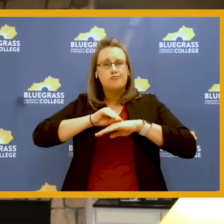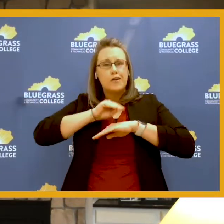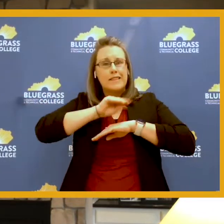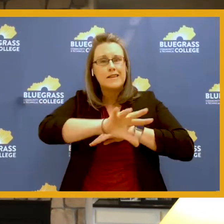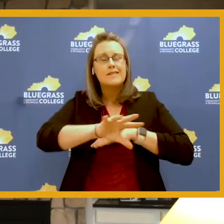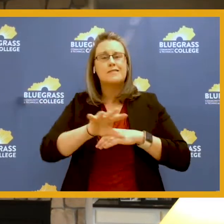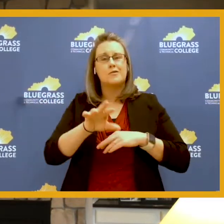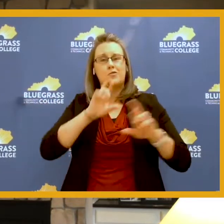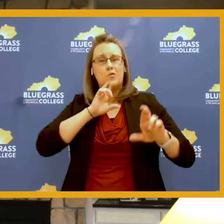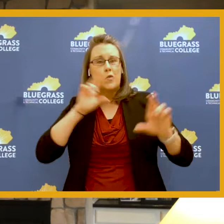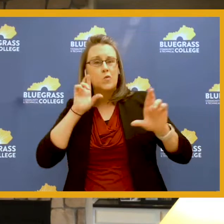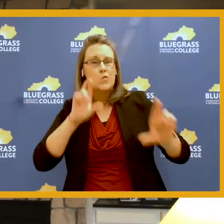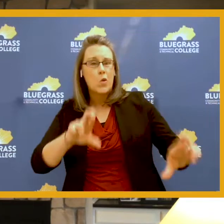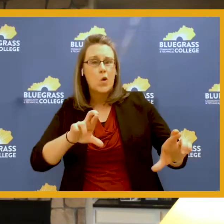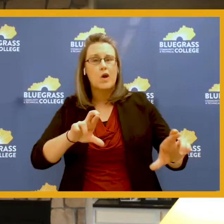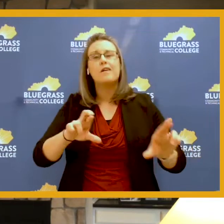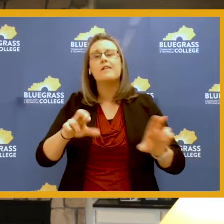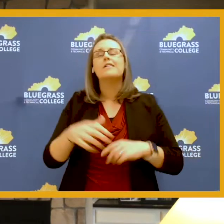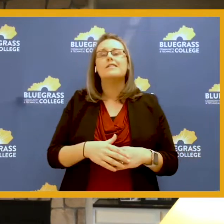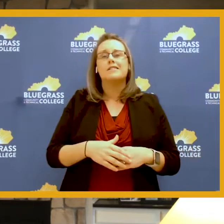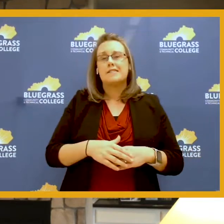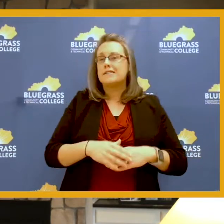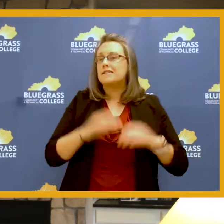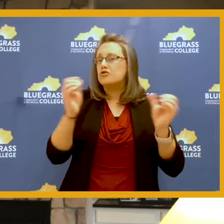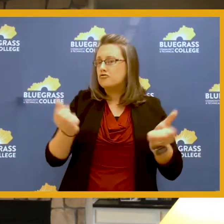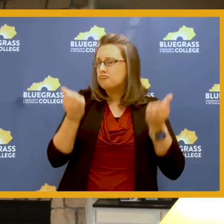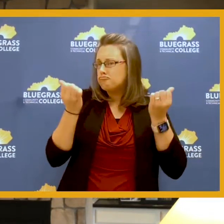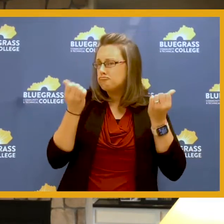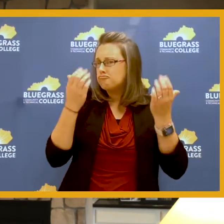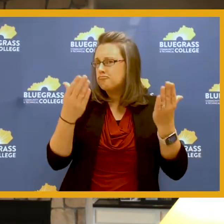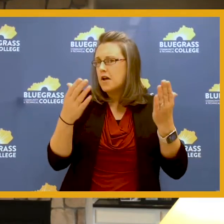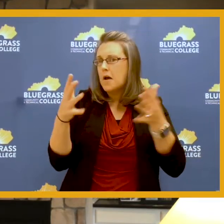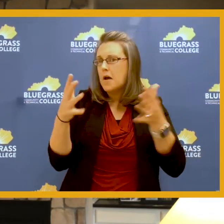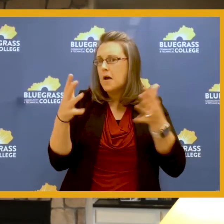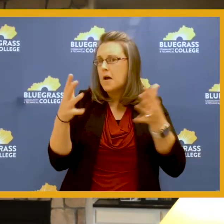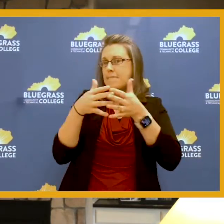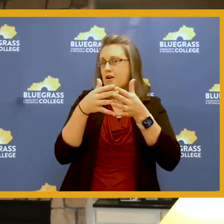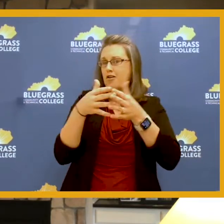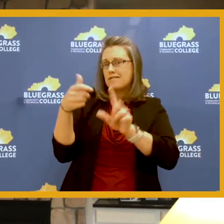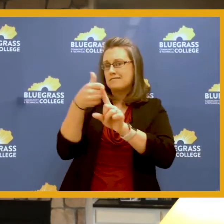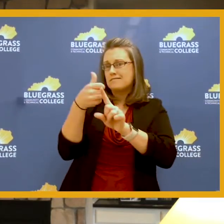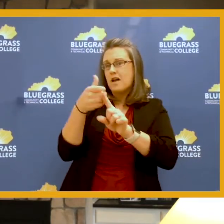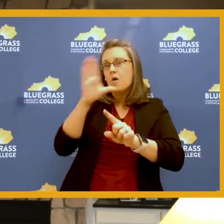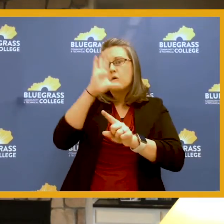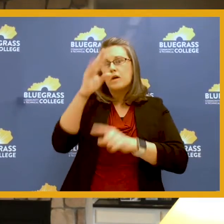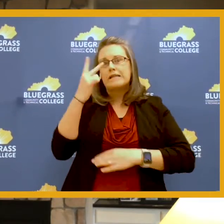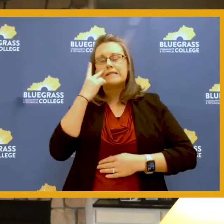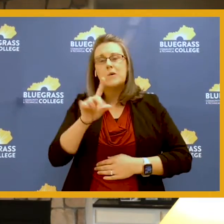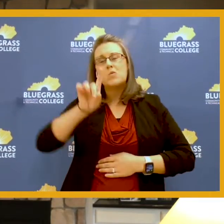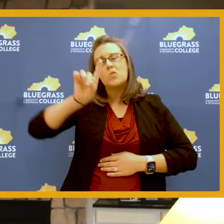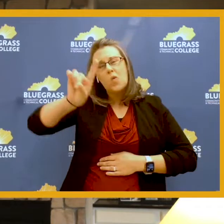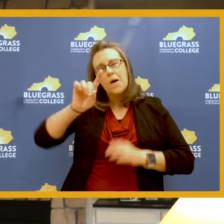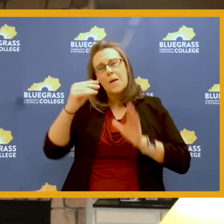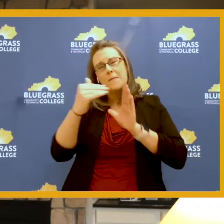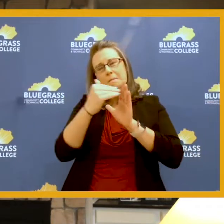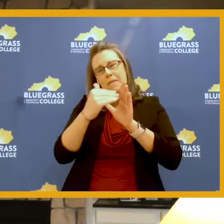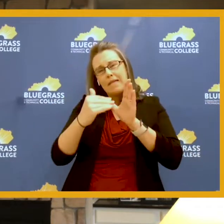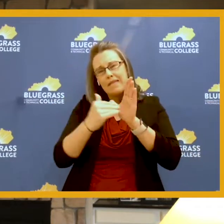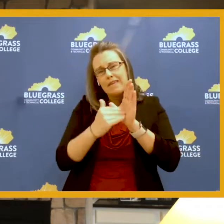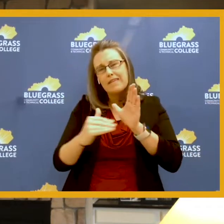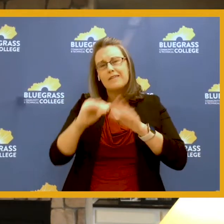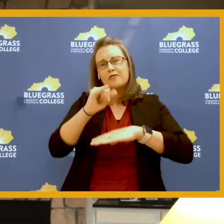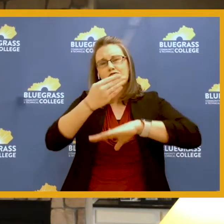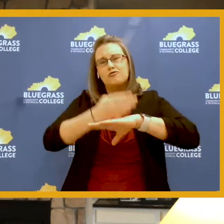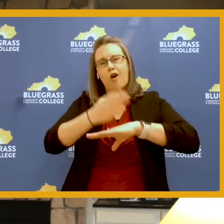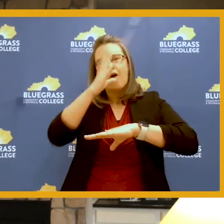released report by the World Economic Forum and a Boston consulting firm suggests that America will see 1 million